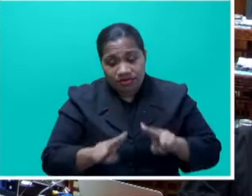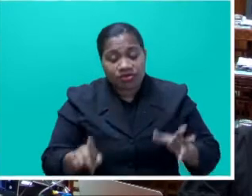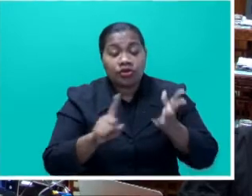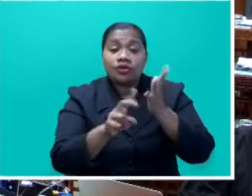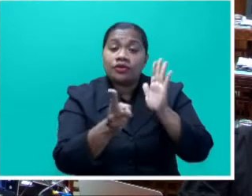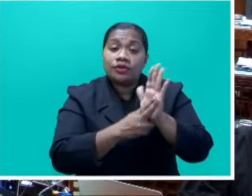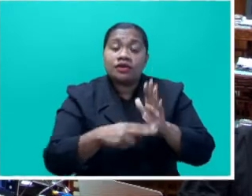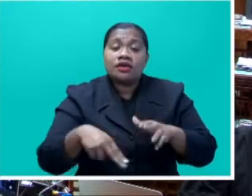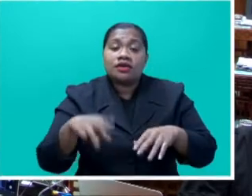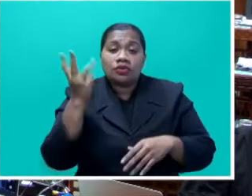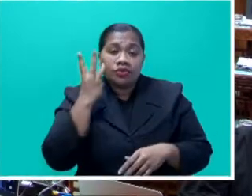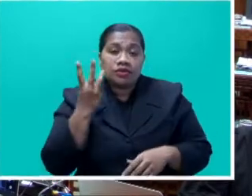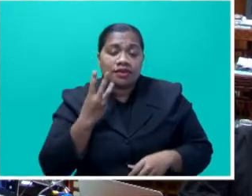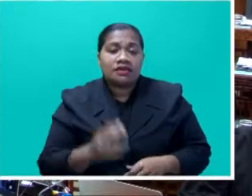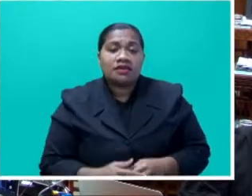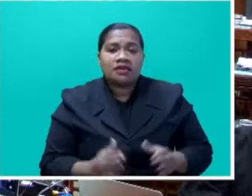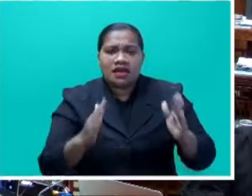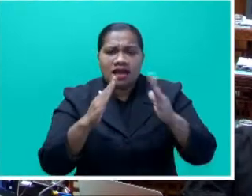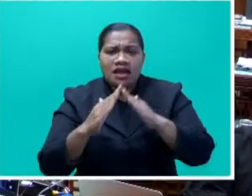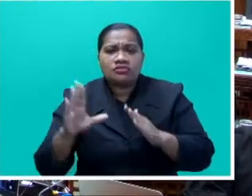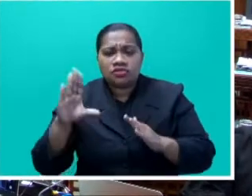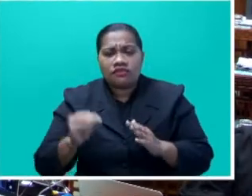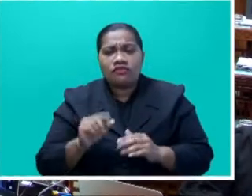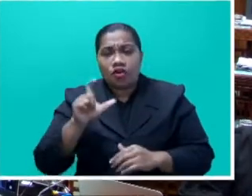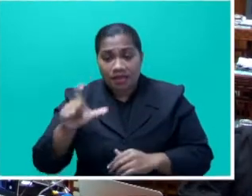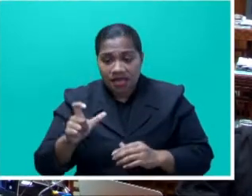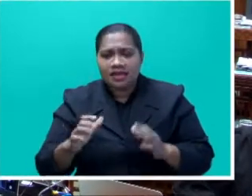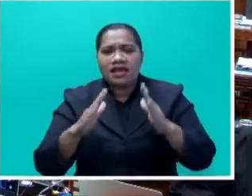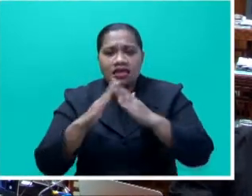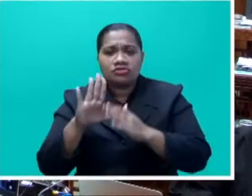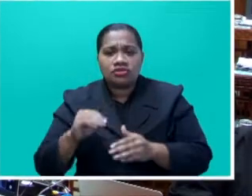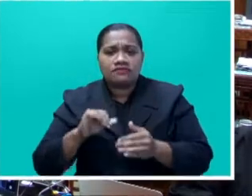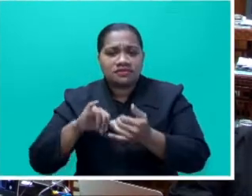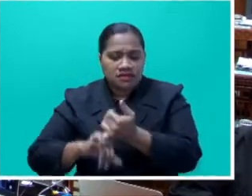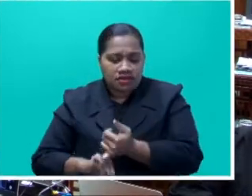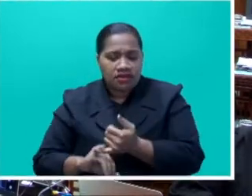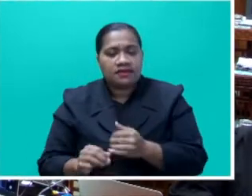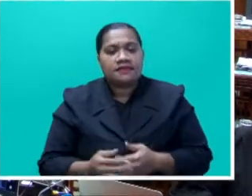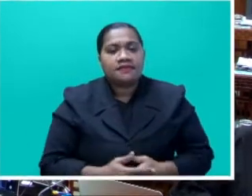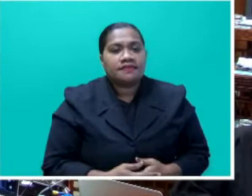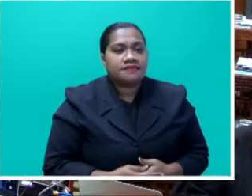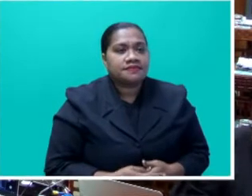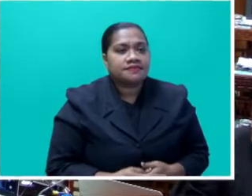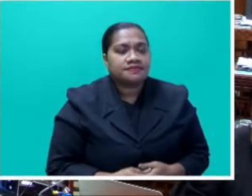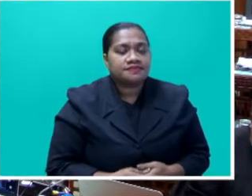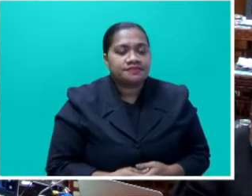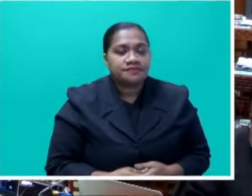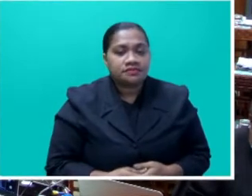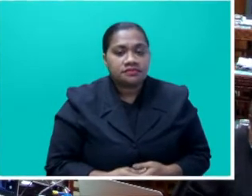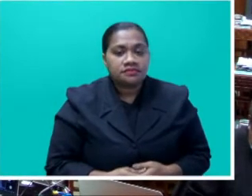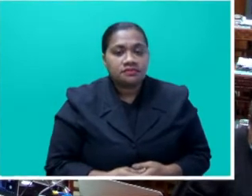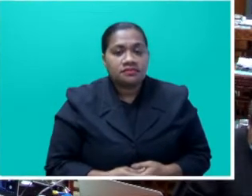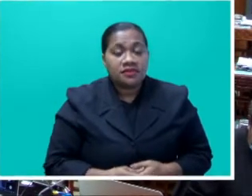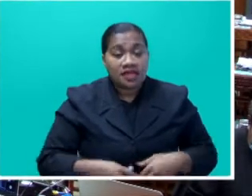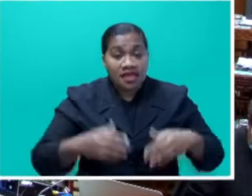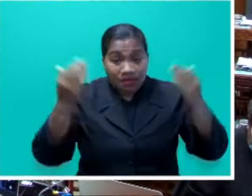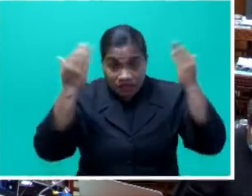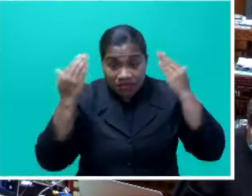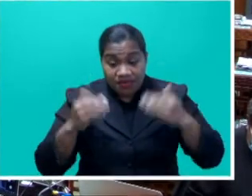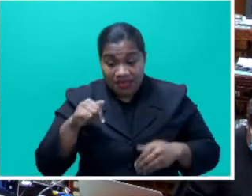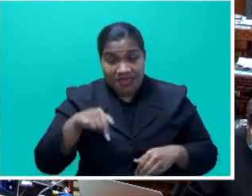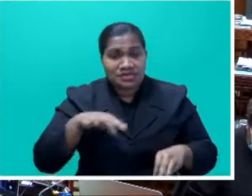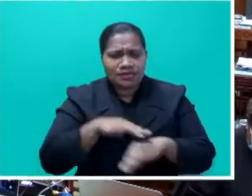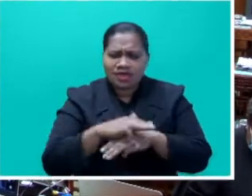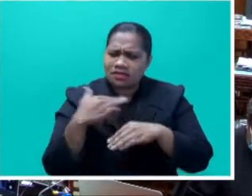the House of Chameleon, House of Sarah, and the E-Tauke Affairs Board. Mr. Speaker said this month around